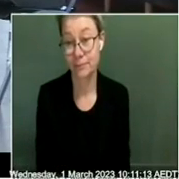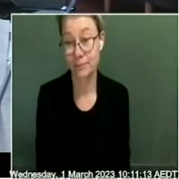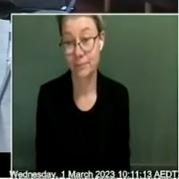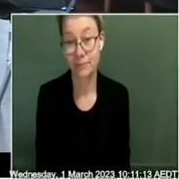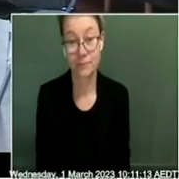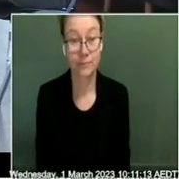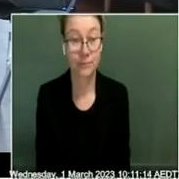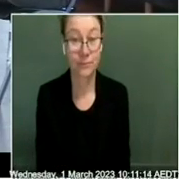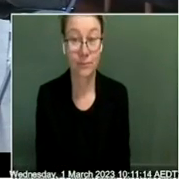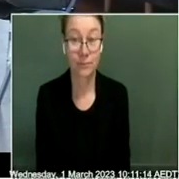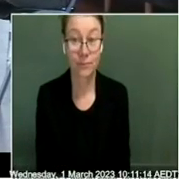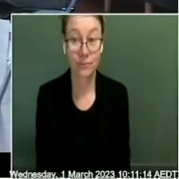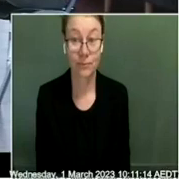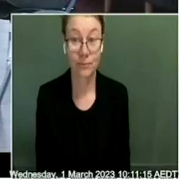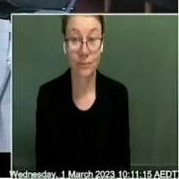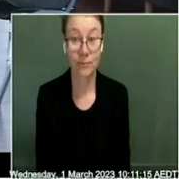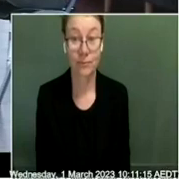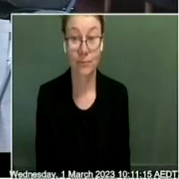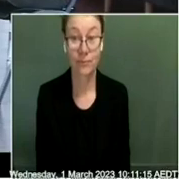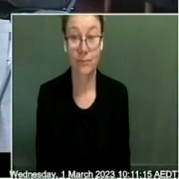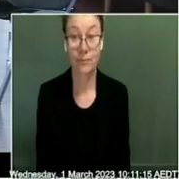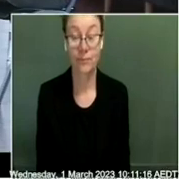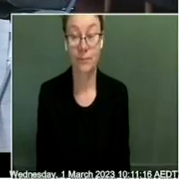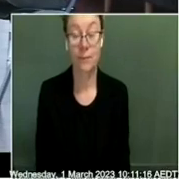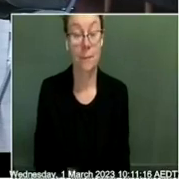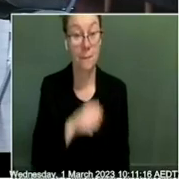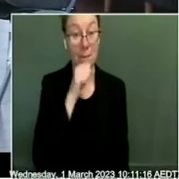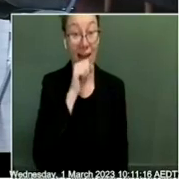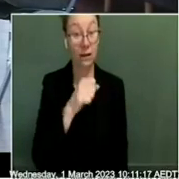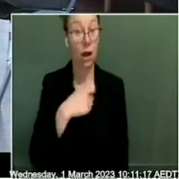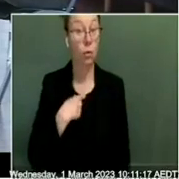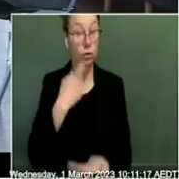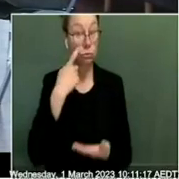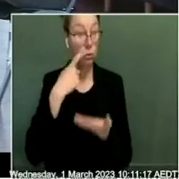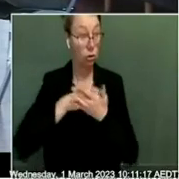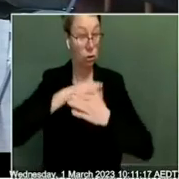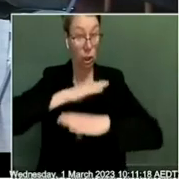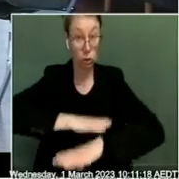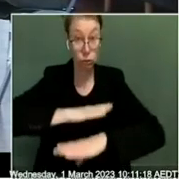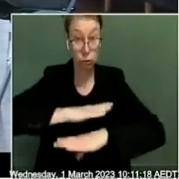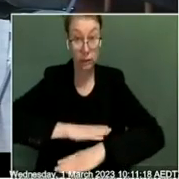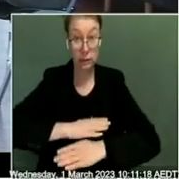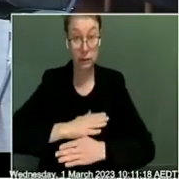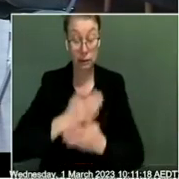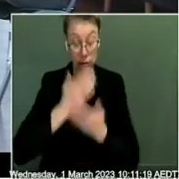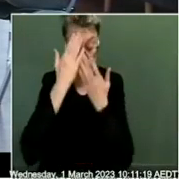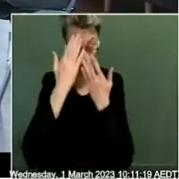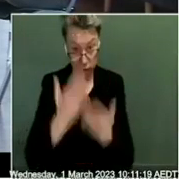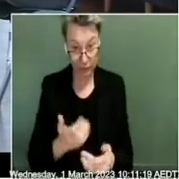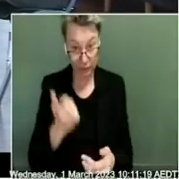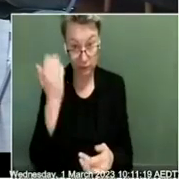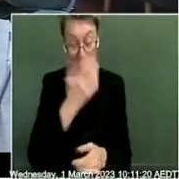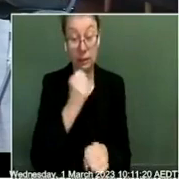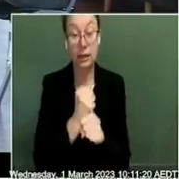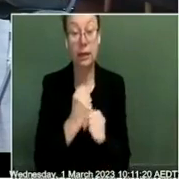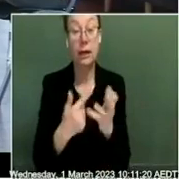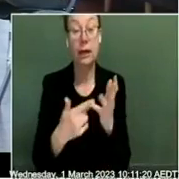I'd also like to acknowledge country, pay my respects to the traditional owners, the Gunditjmara, as a Yuin man from the southeast coast of New South